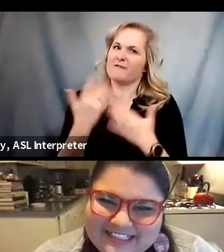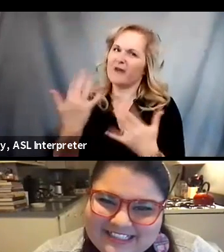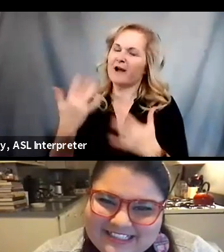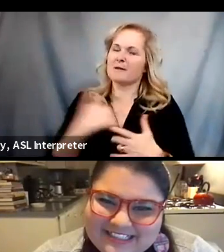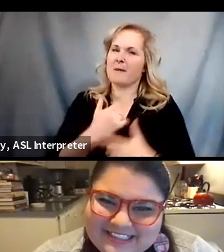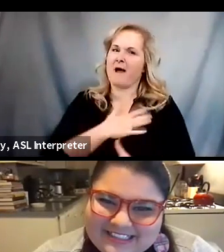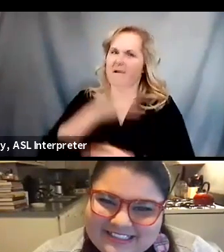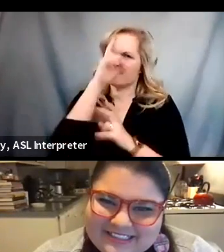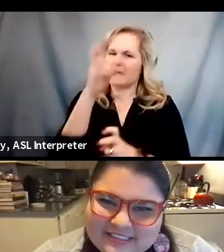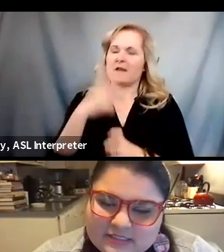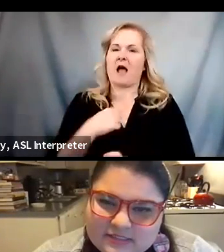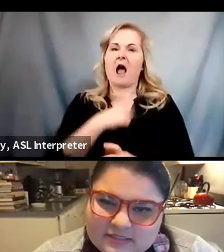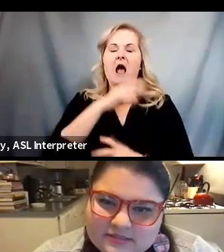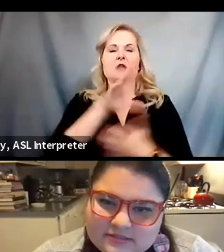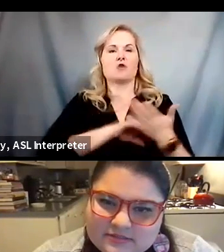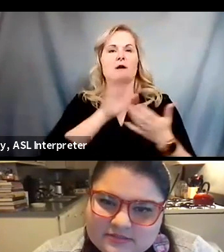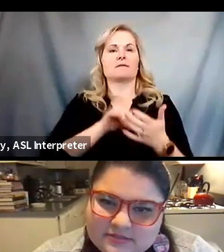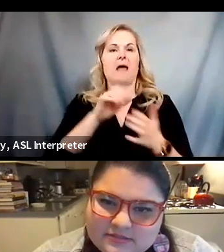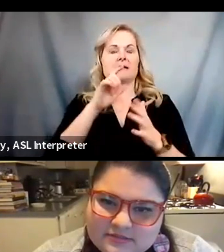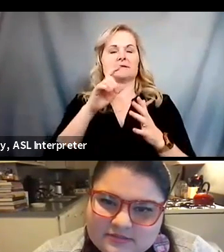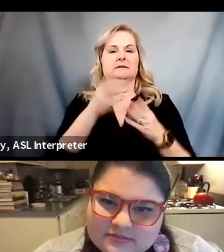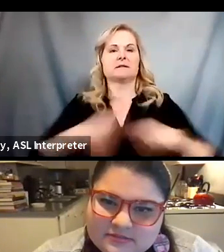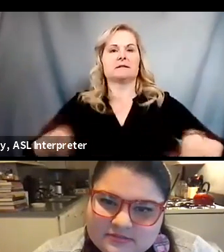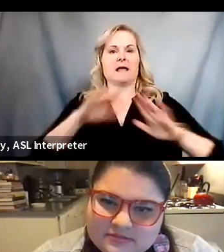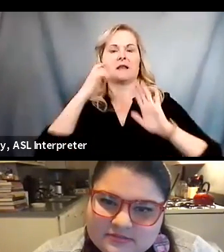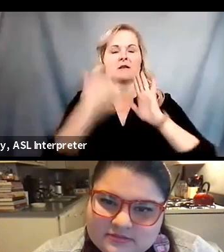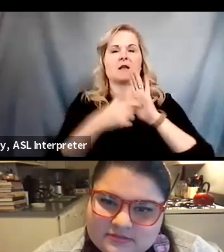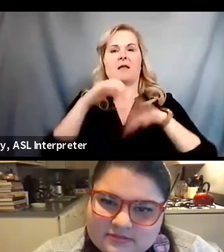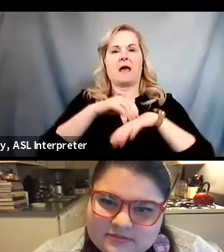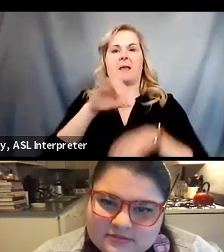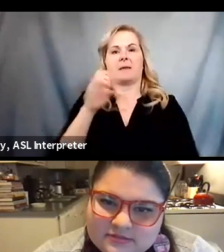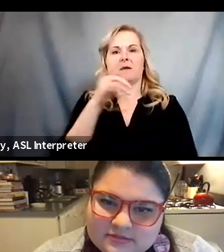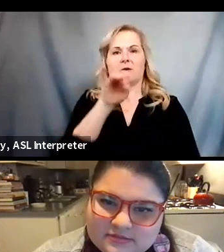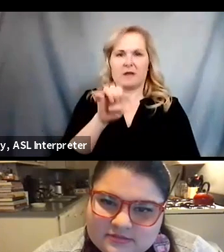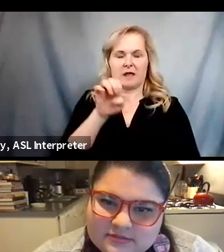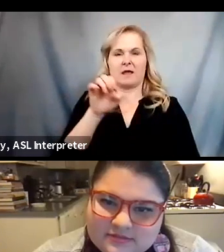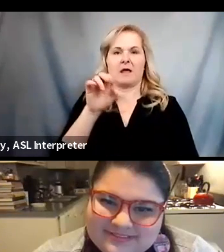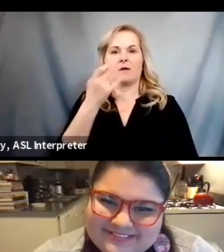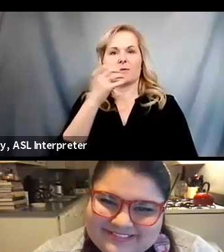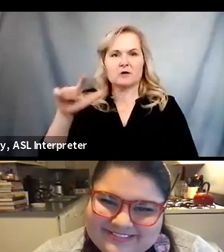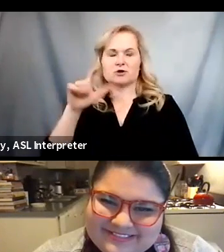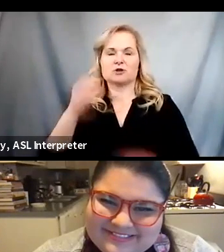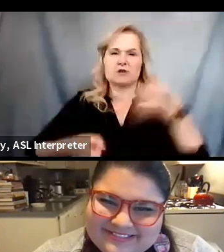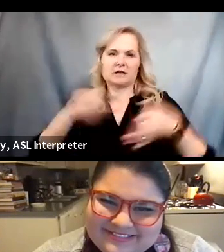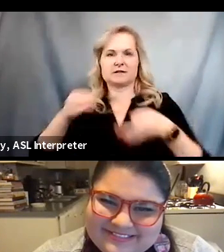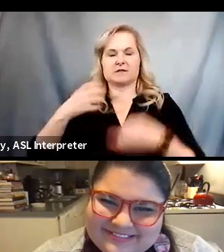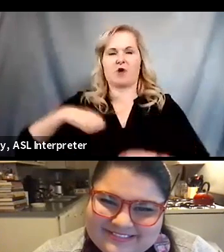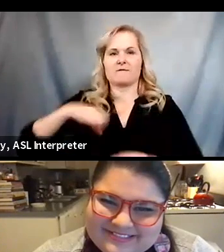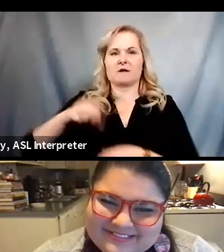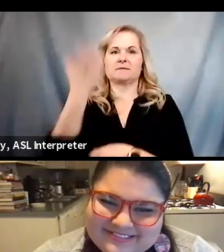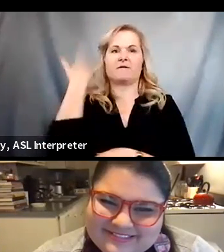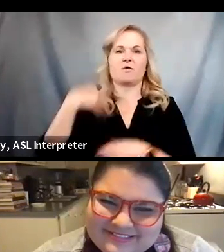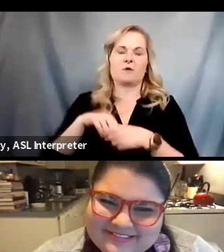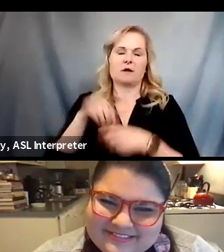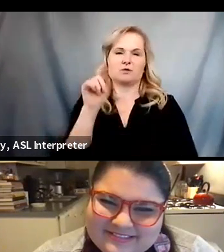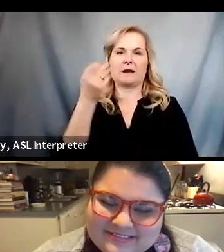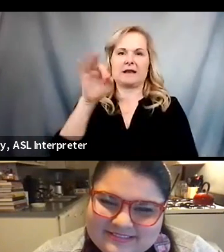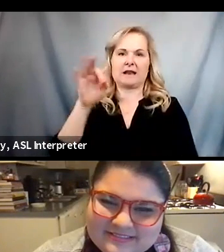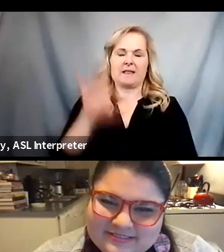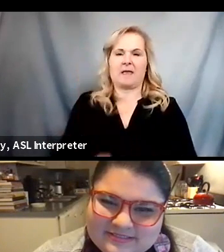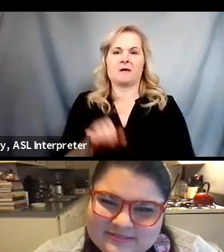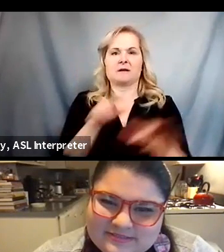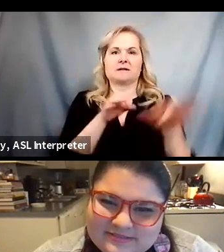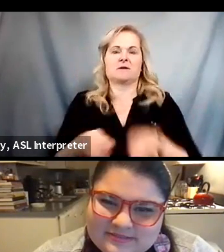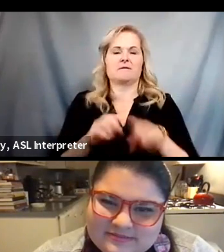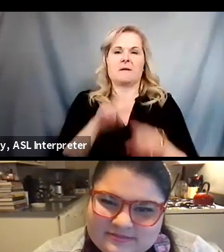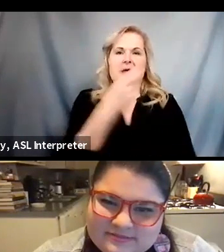I learned this land acknowledgement at the CUNY Racial Justice and Performance Conference in 2019, and it was scripted by H.